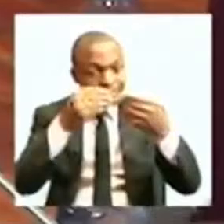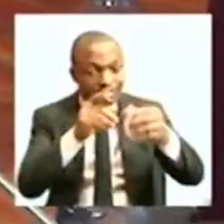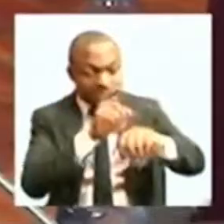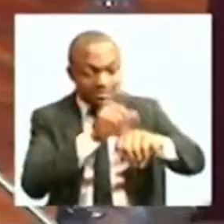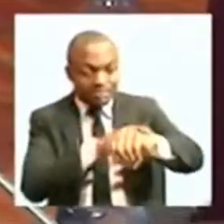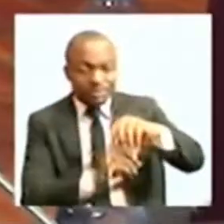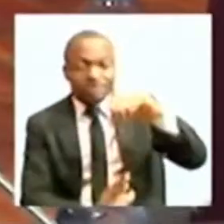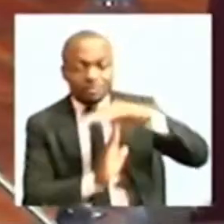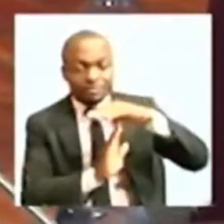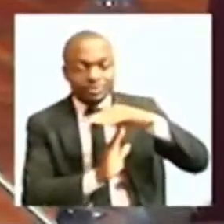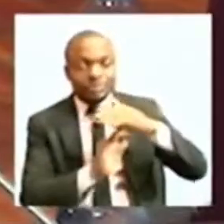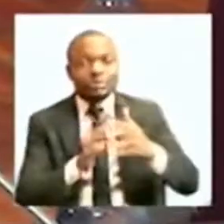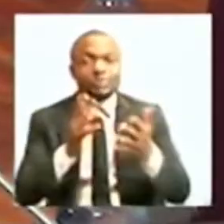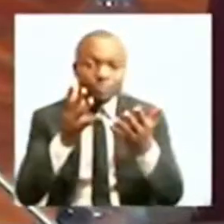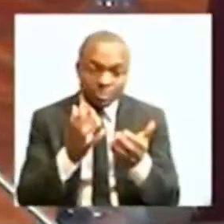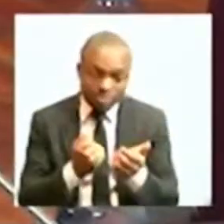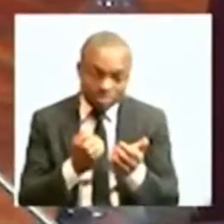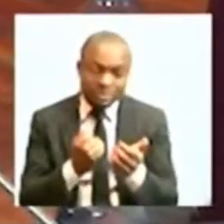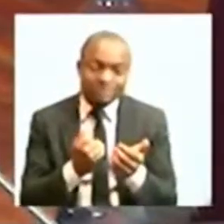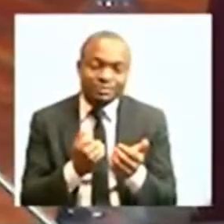need an updated